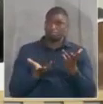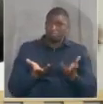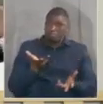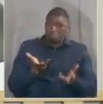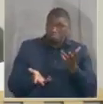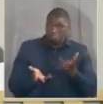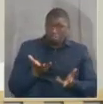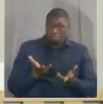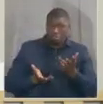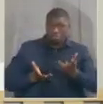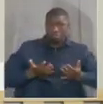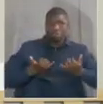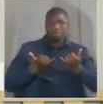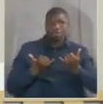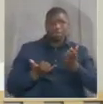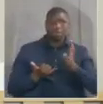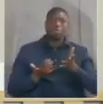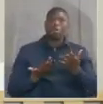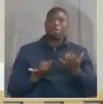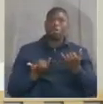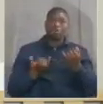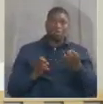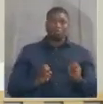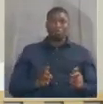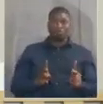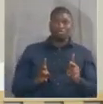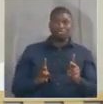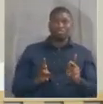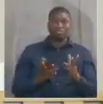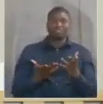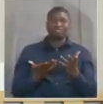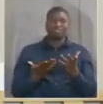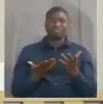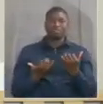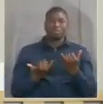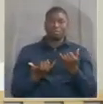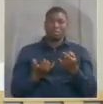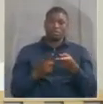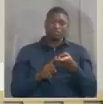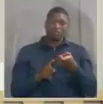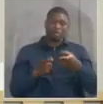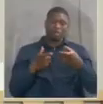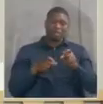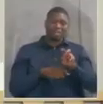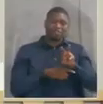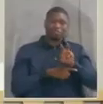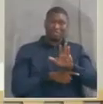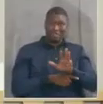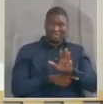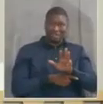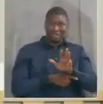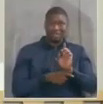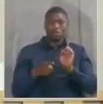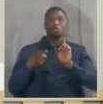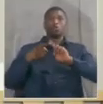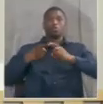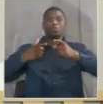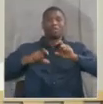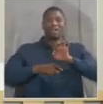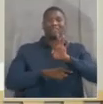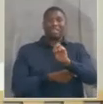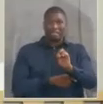maybe then I will take an opportunity between or from paragraph 29 to